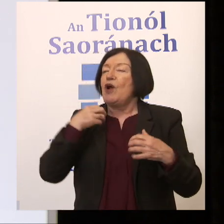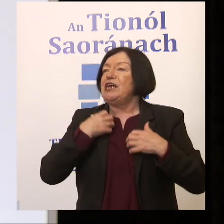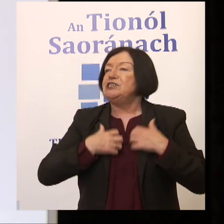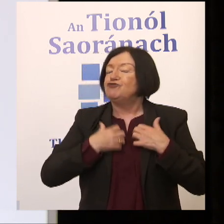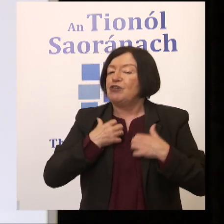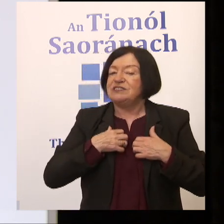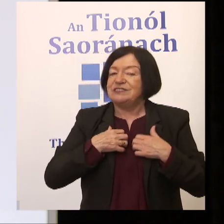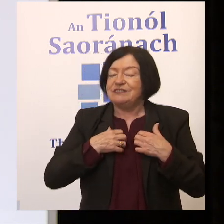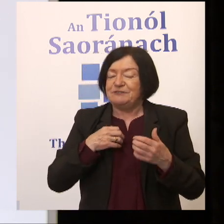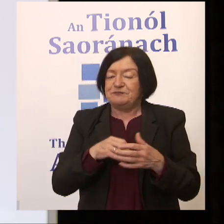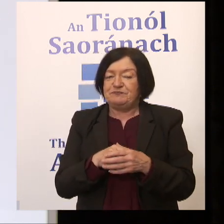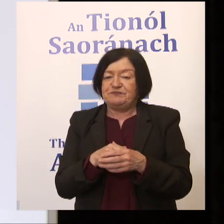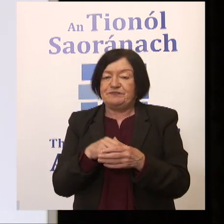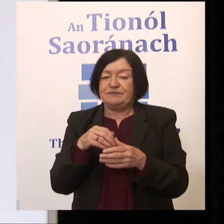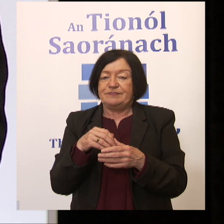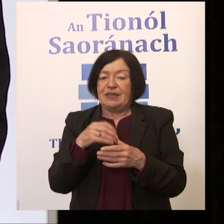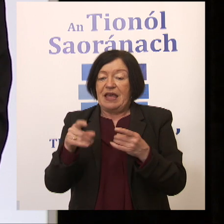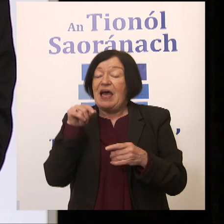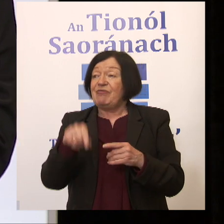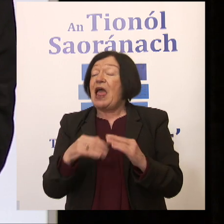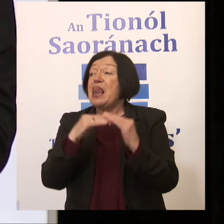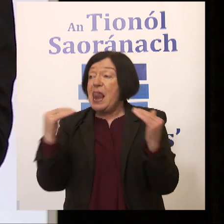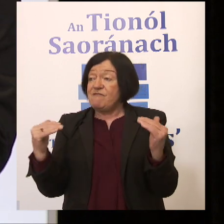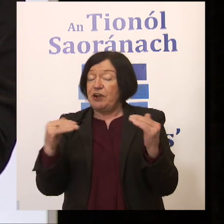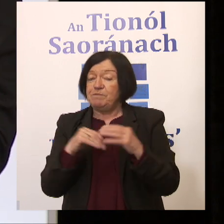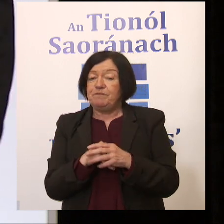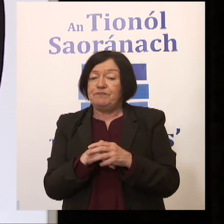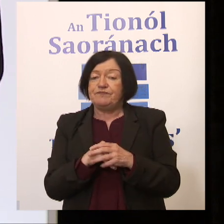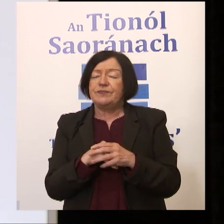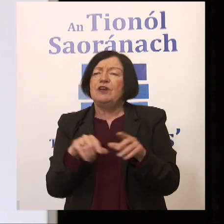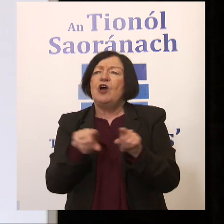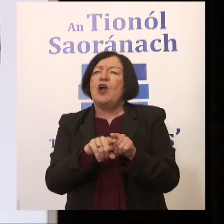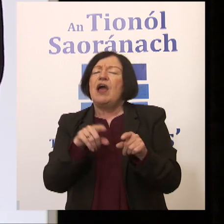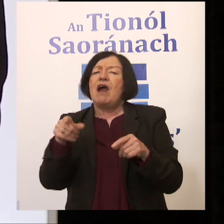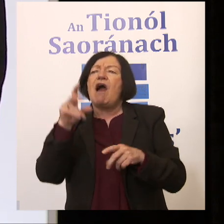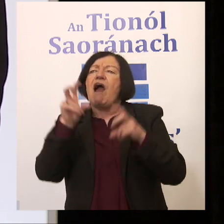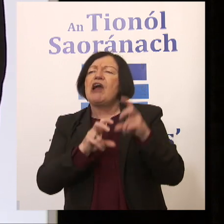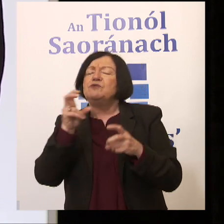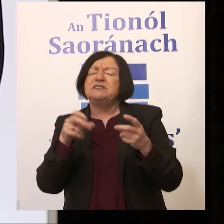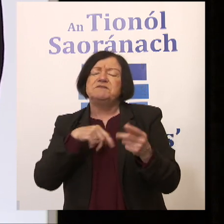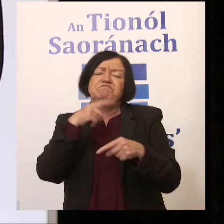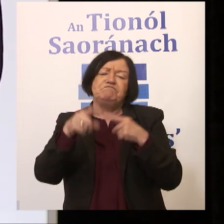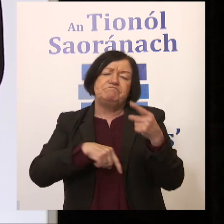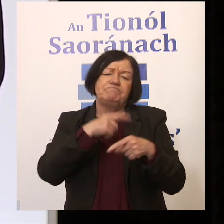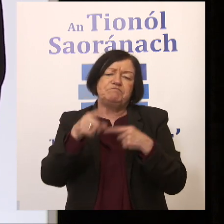in what's happening at that level. There are also sometimes arguments made